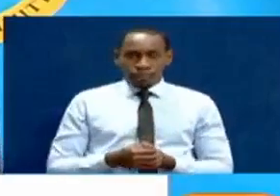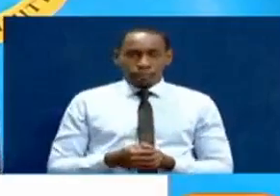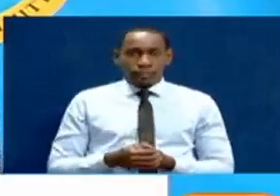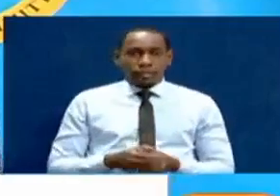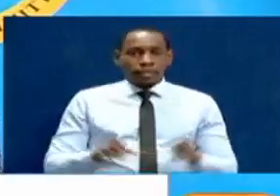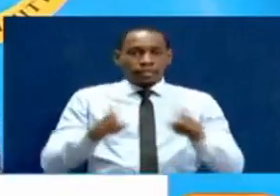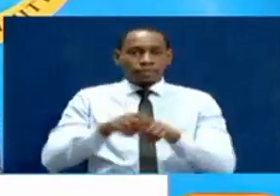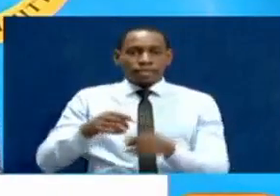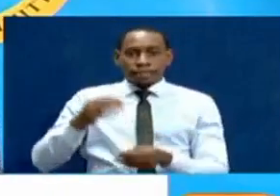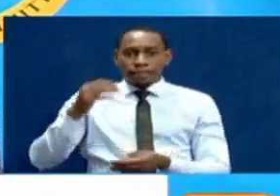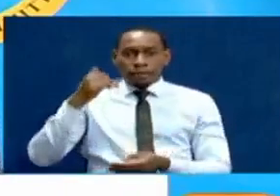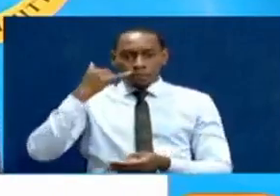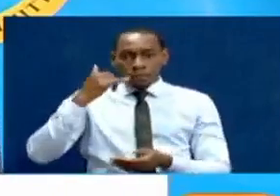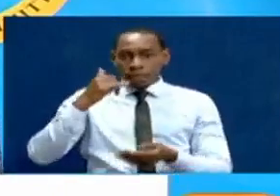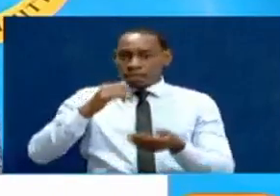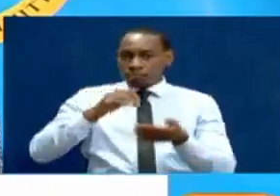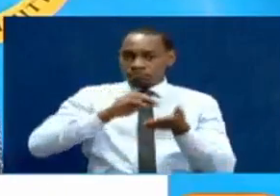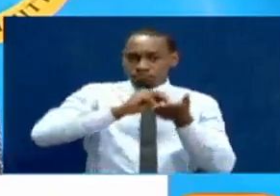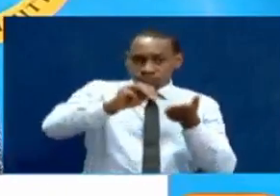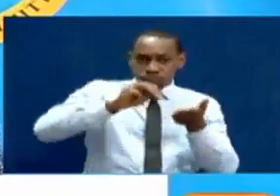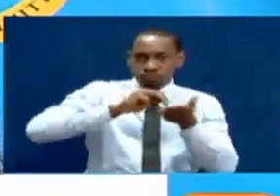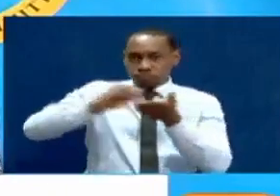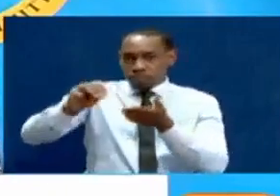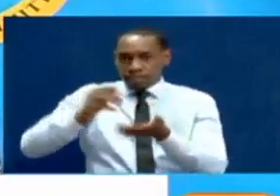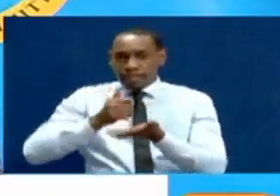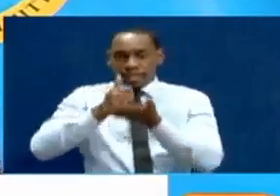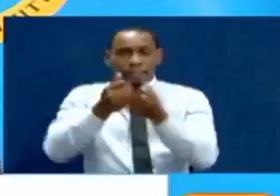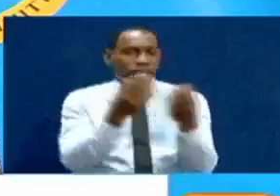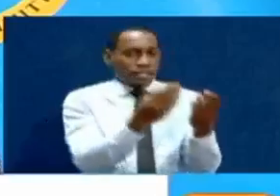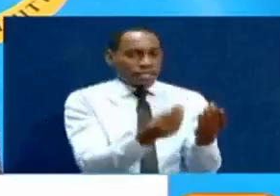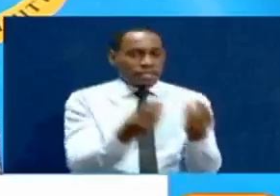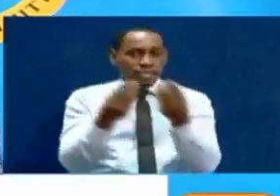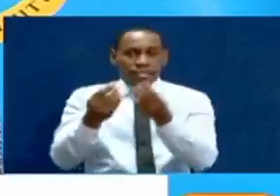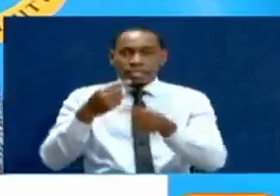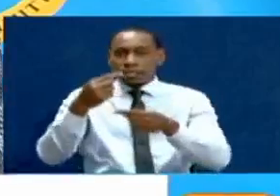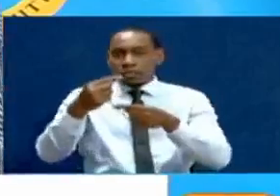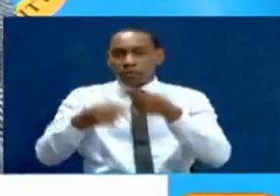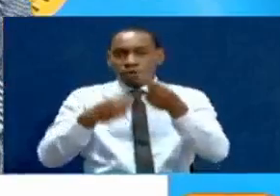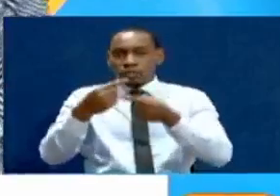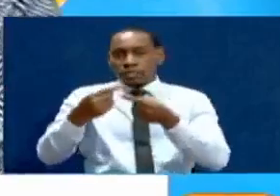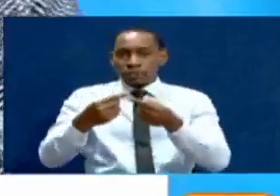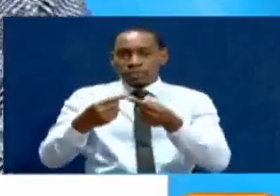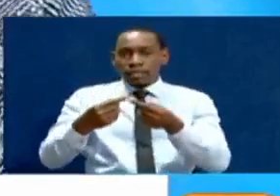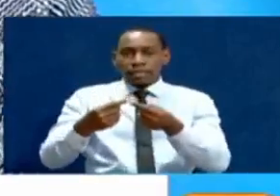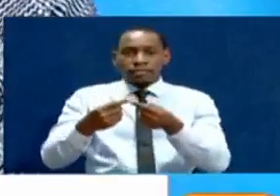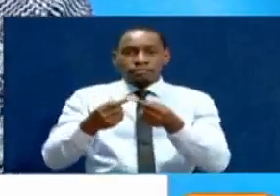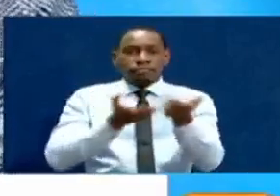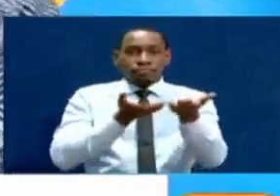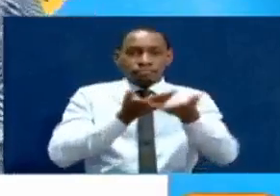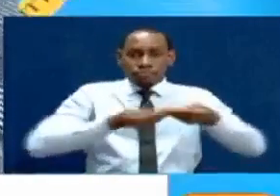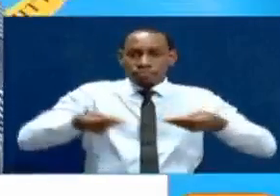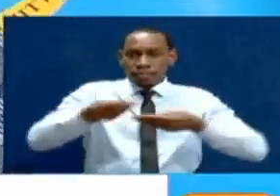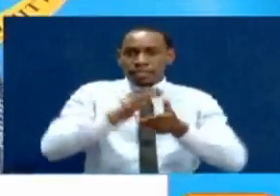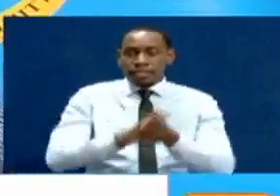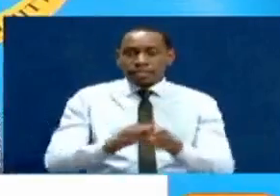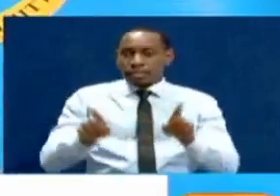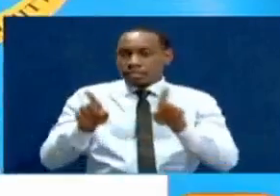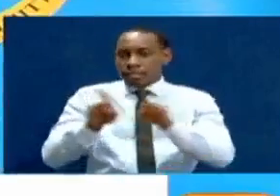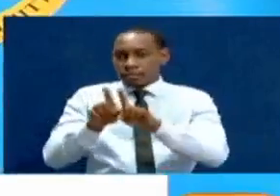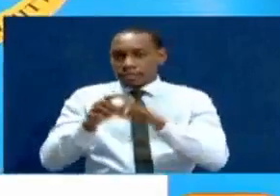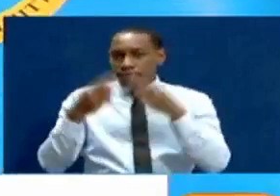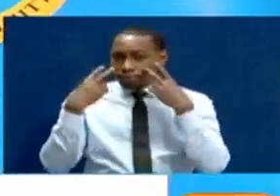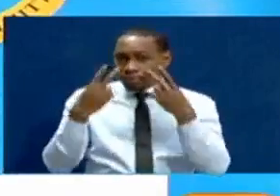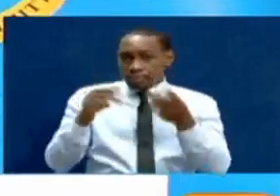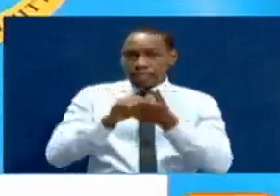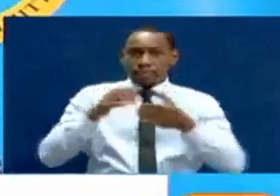Despite mobile money operators facilitating the ease of doing e-transactions, we have noted with concern